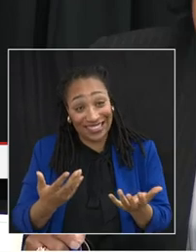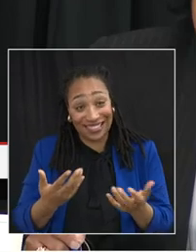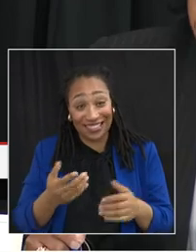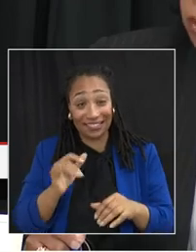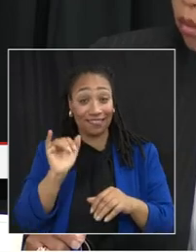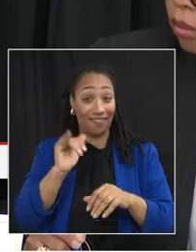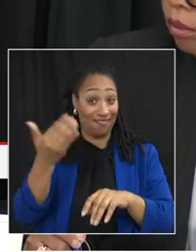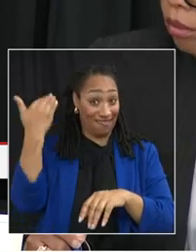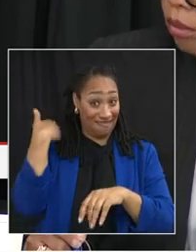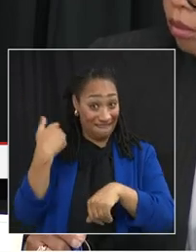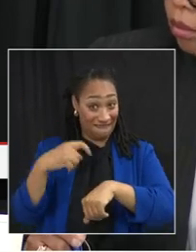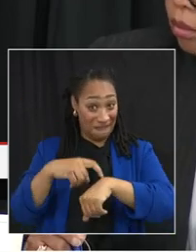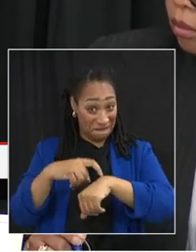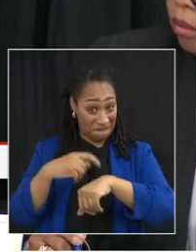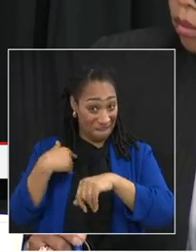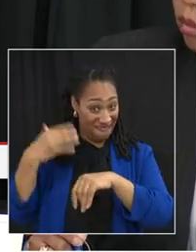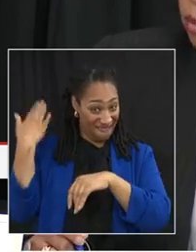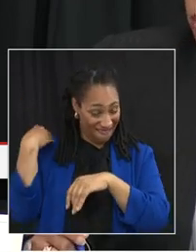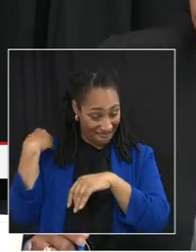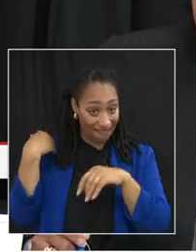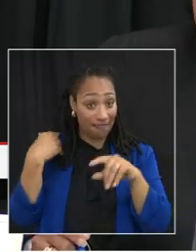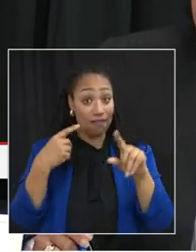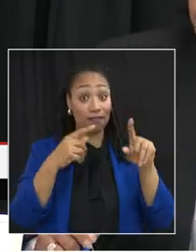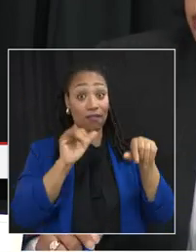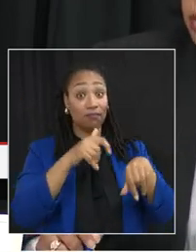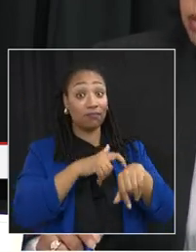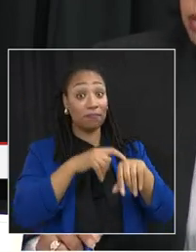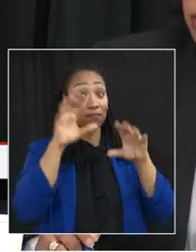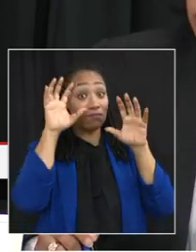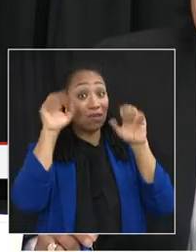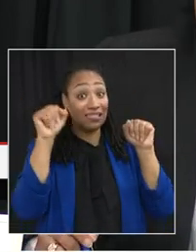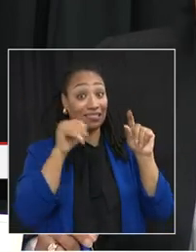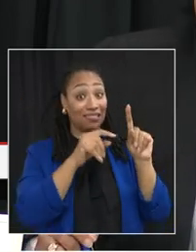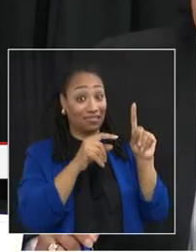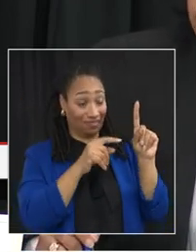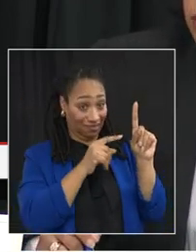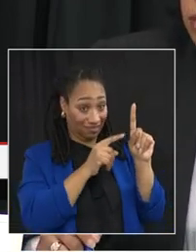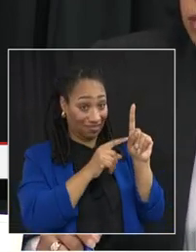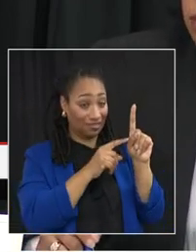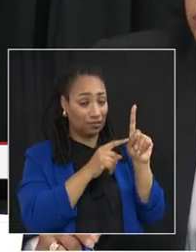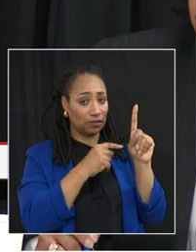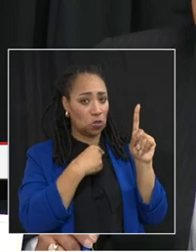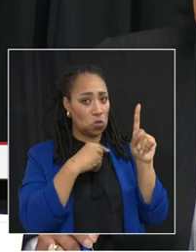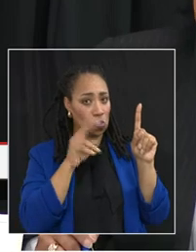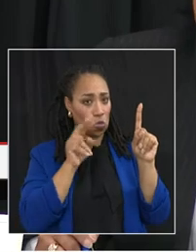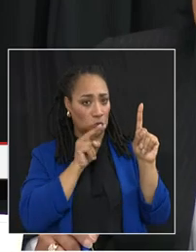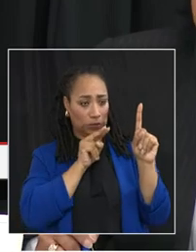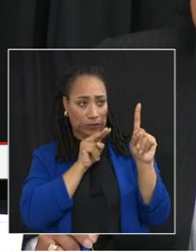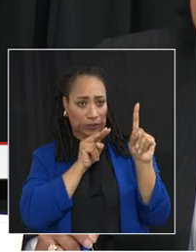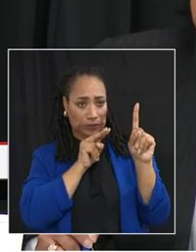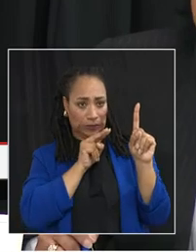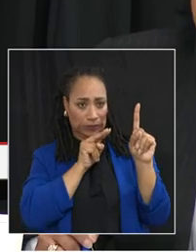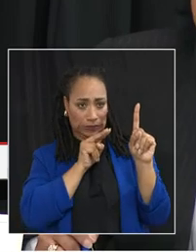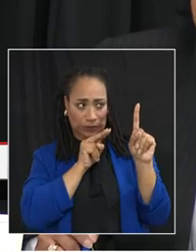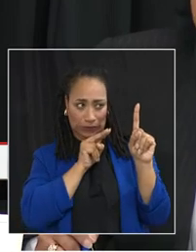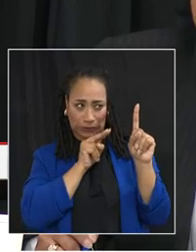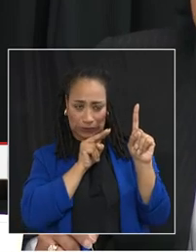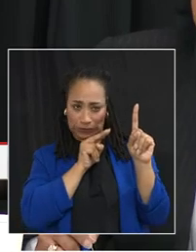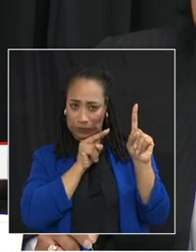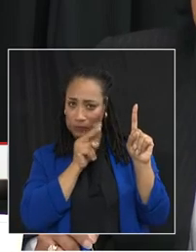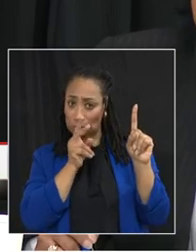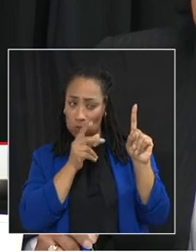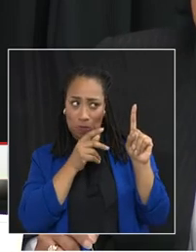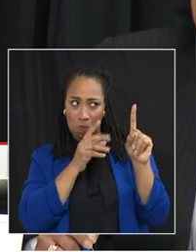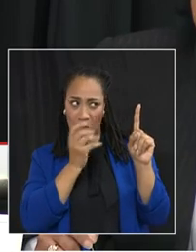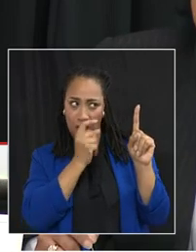other president, is to focus on those things that we have in common and that we agree on.